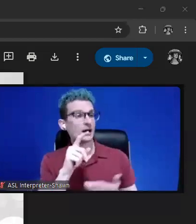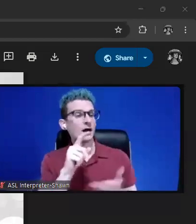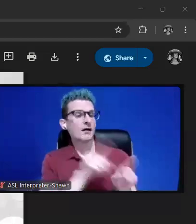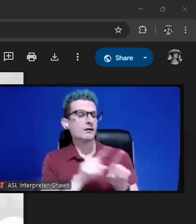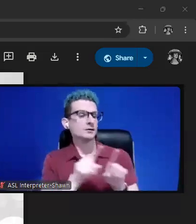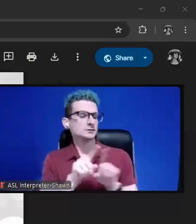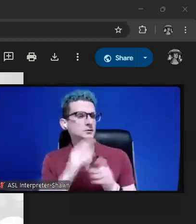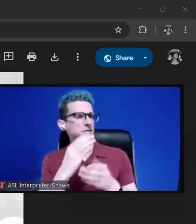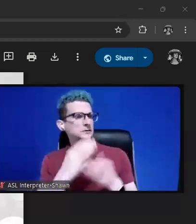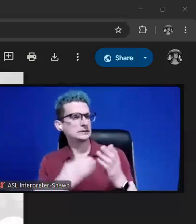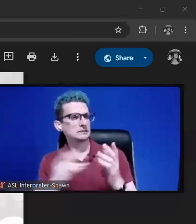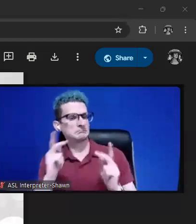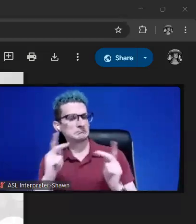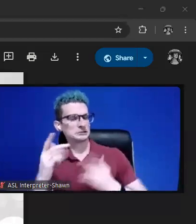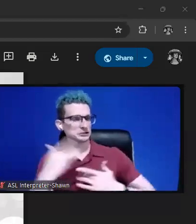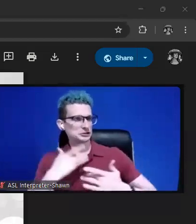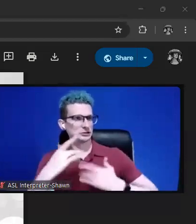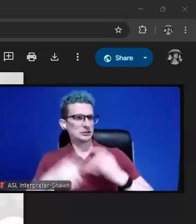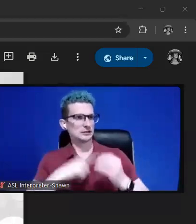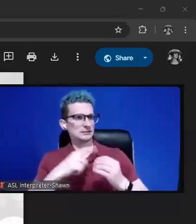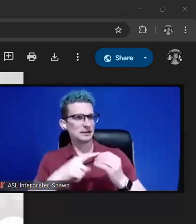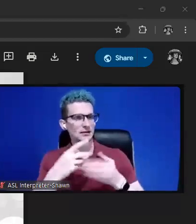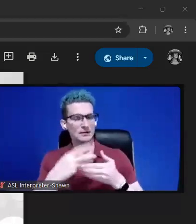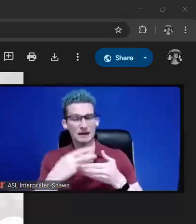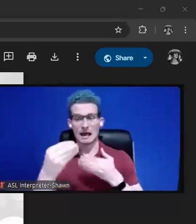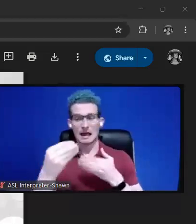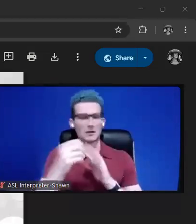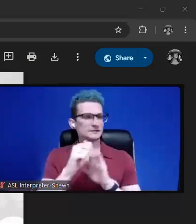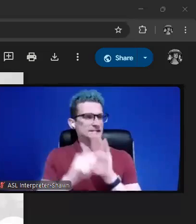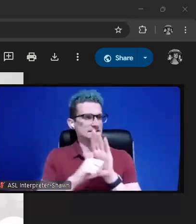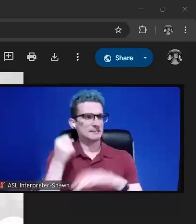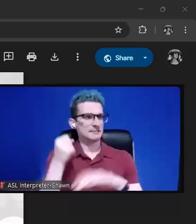around out-of-state placement and facility safety.